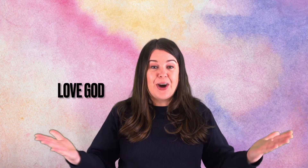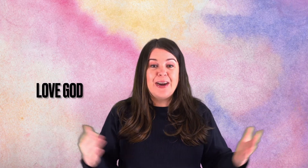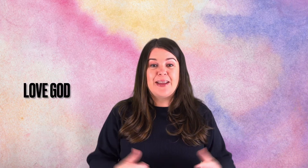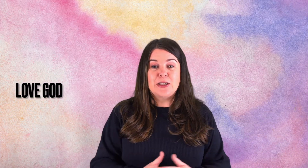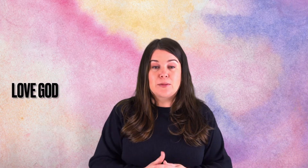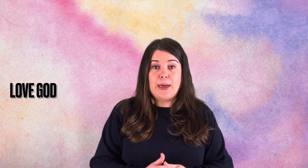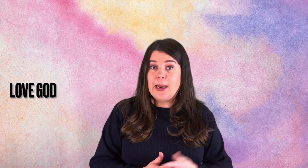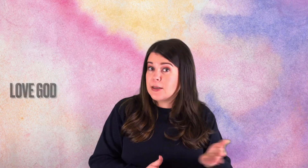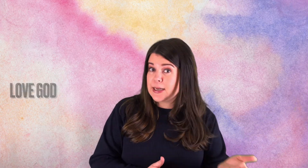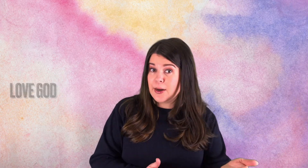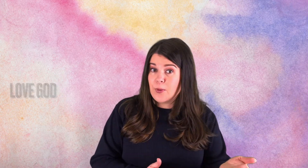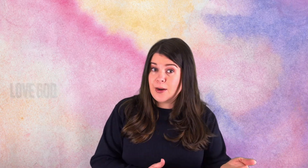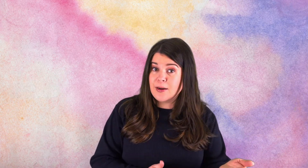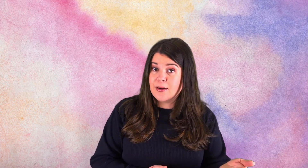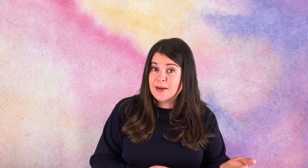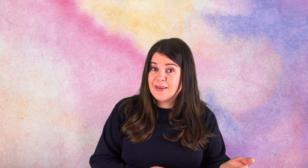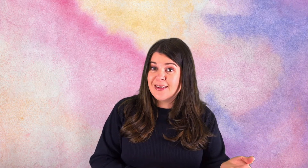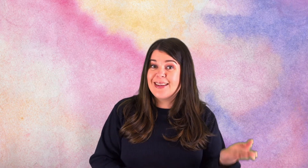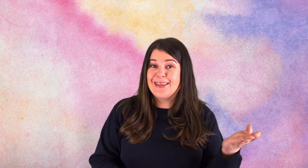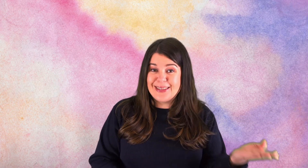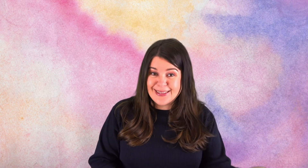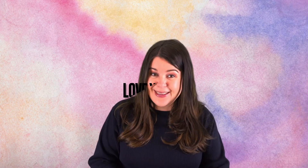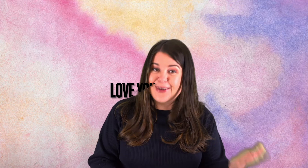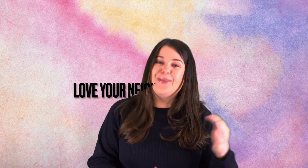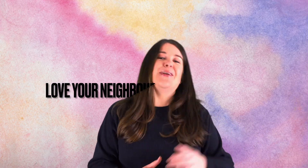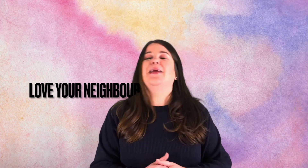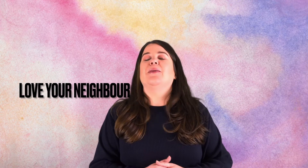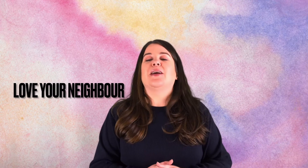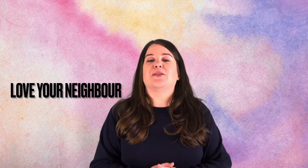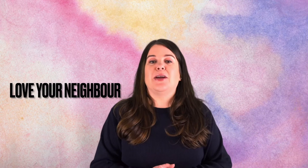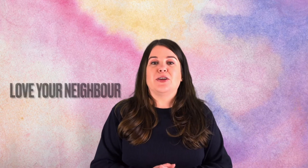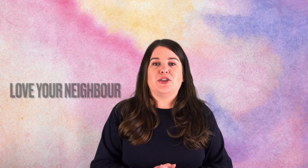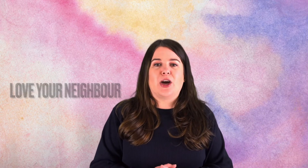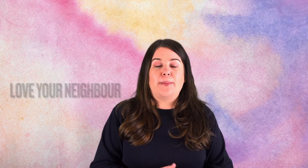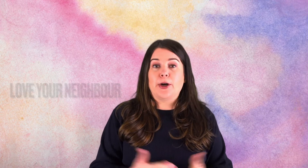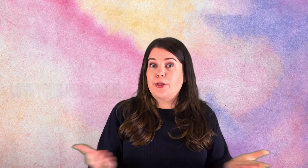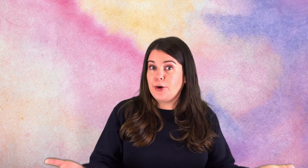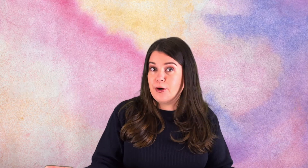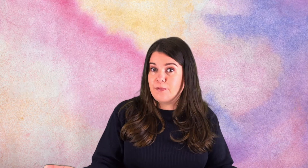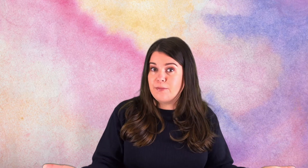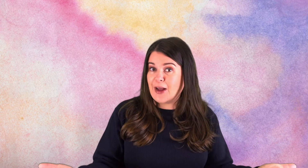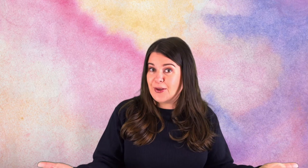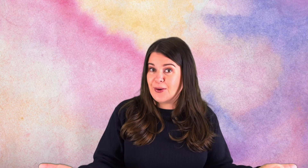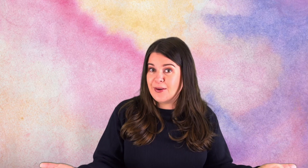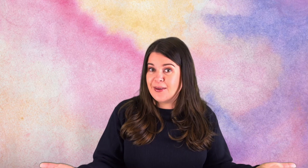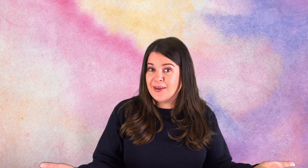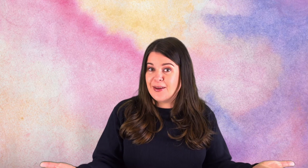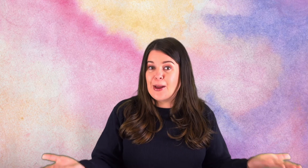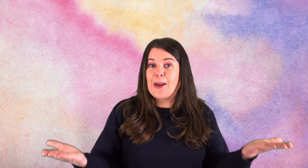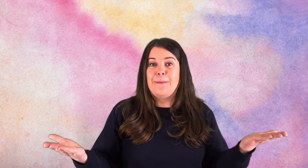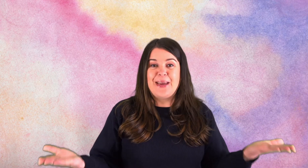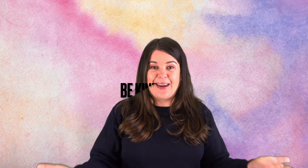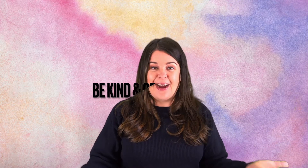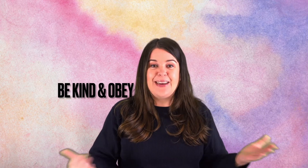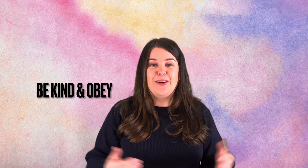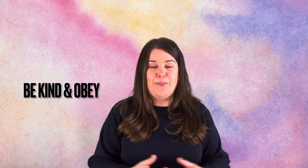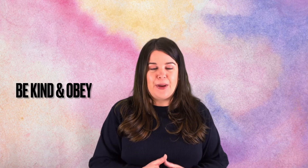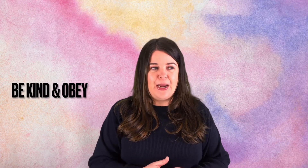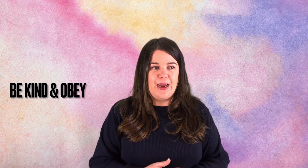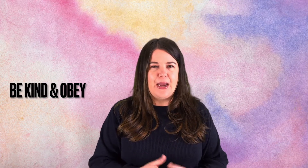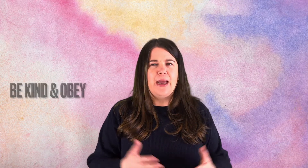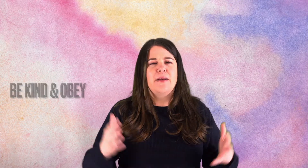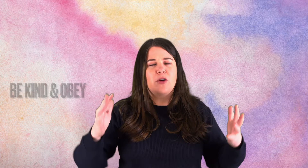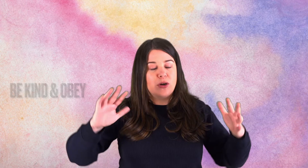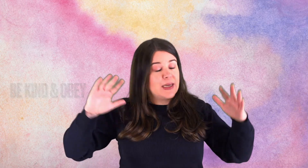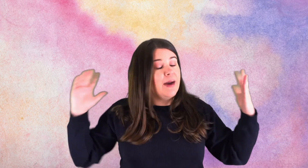Love God, that's right. And our second one? Love your neighbor, that's right, good job. And our third value? Be kind and